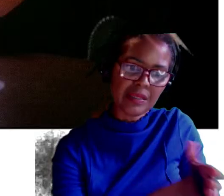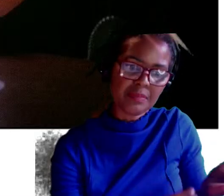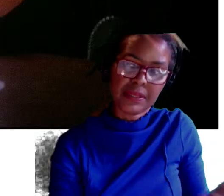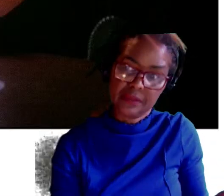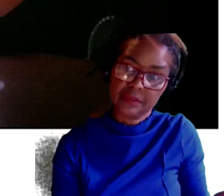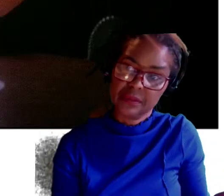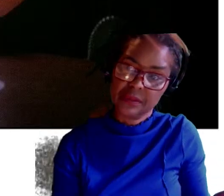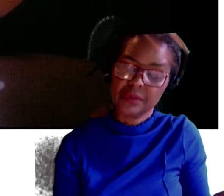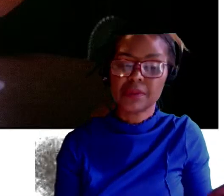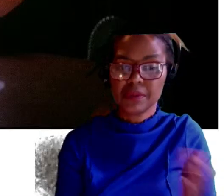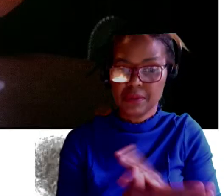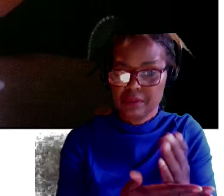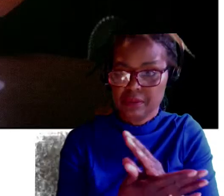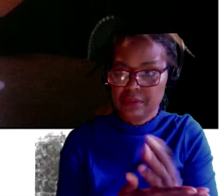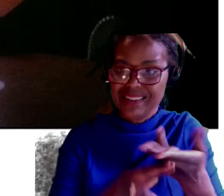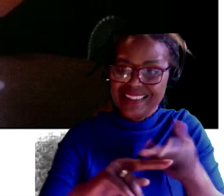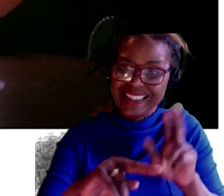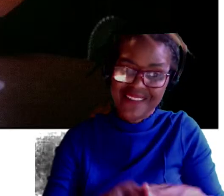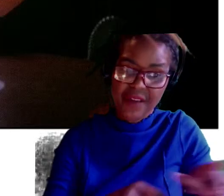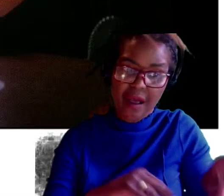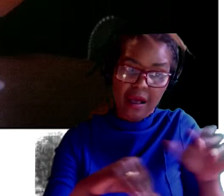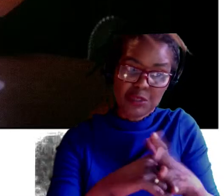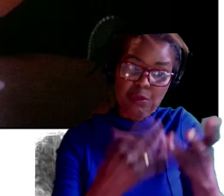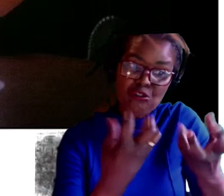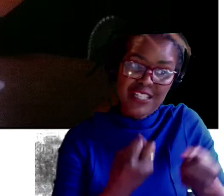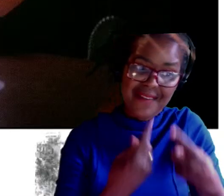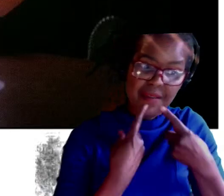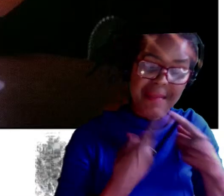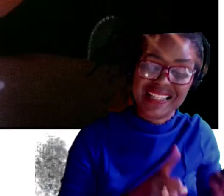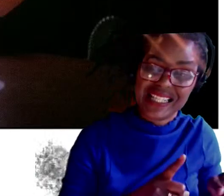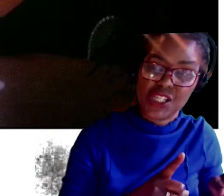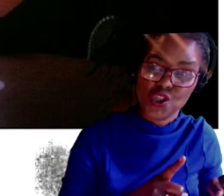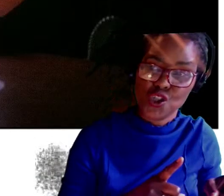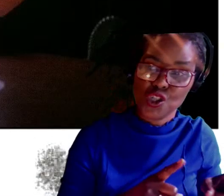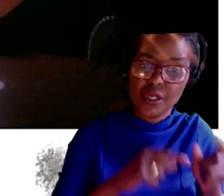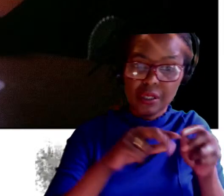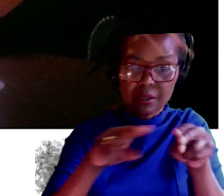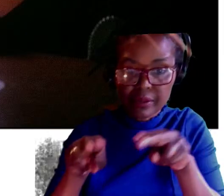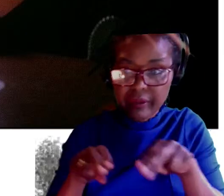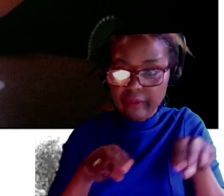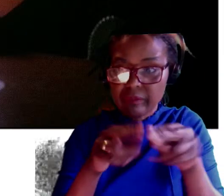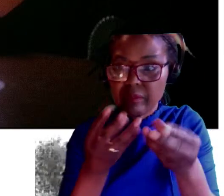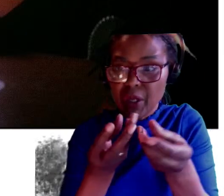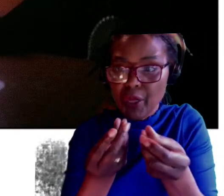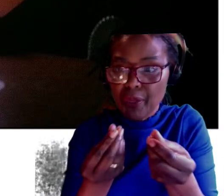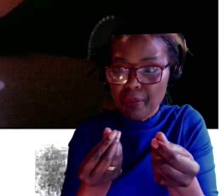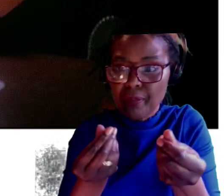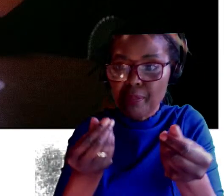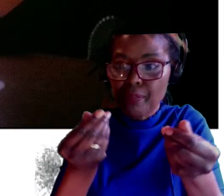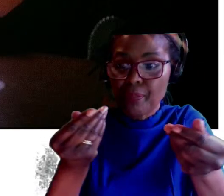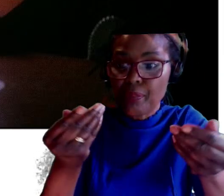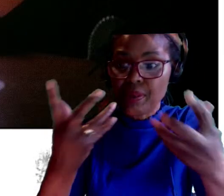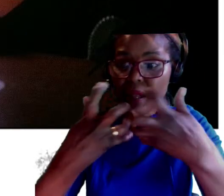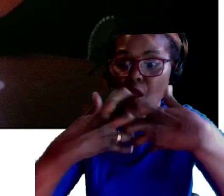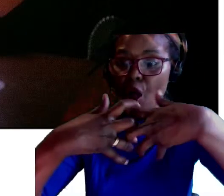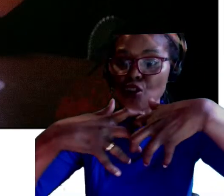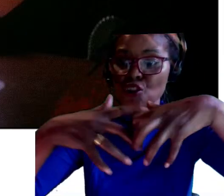tested to the limit. The cassette disintegrates, flakes away, and the technology fails us all.